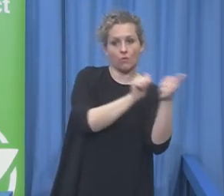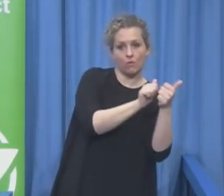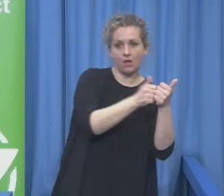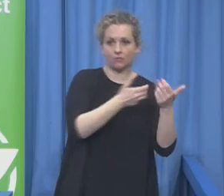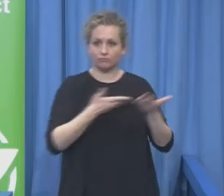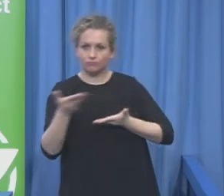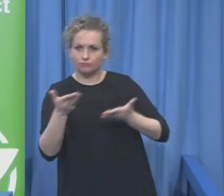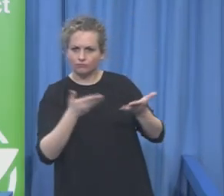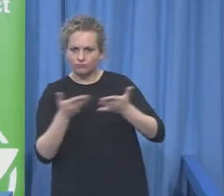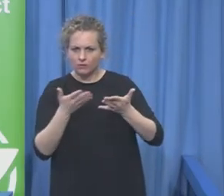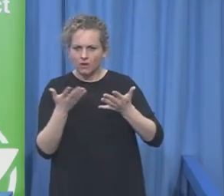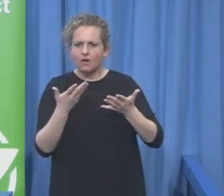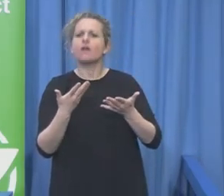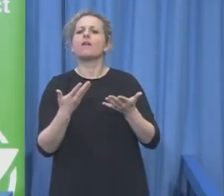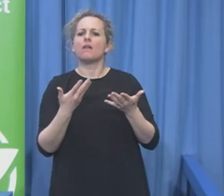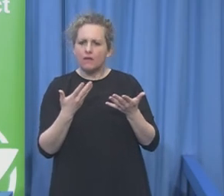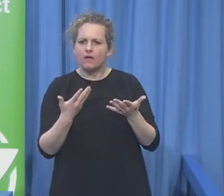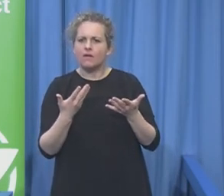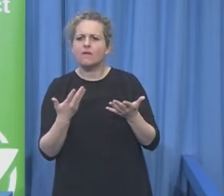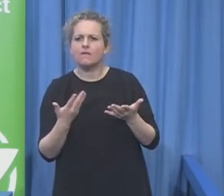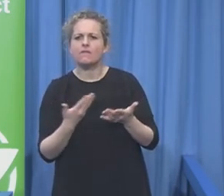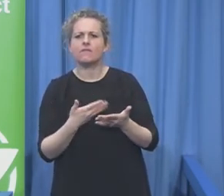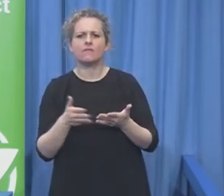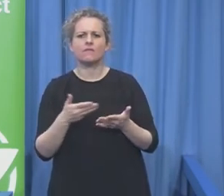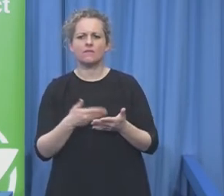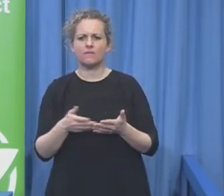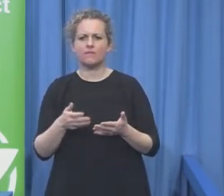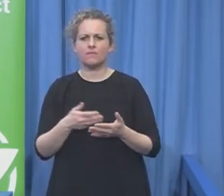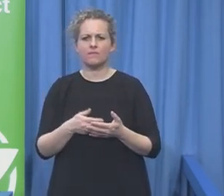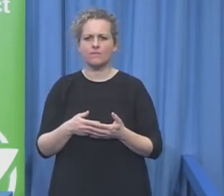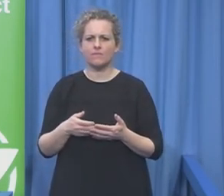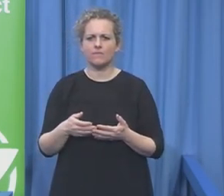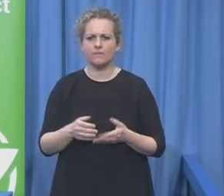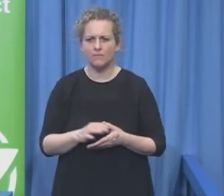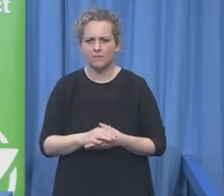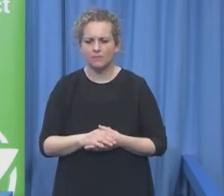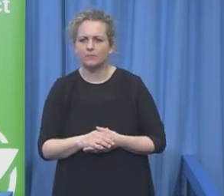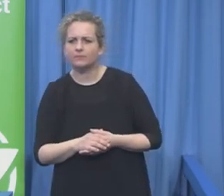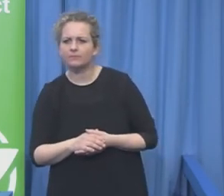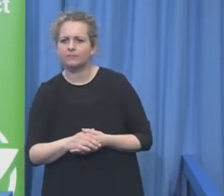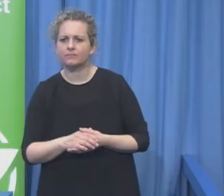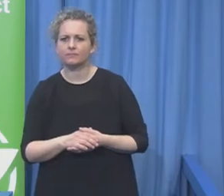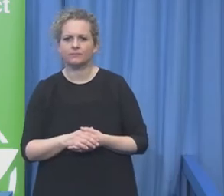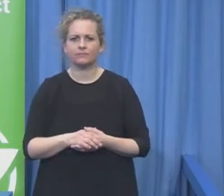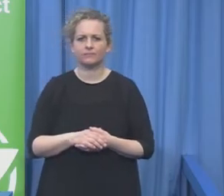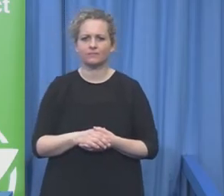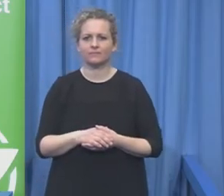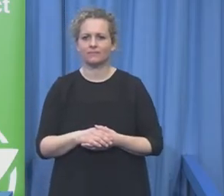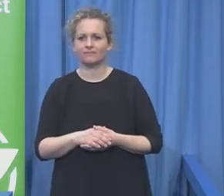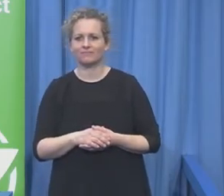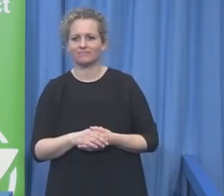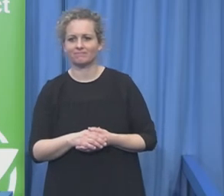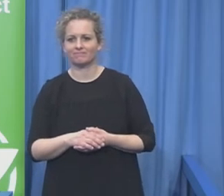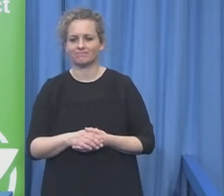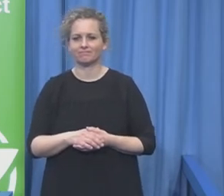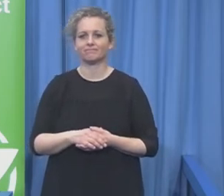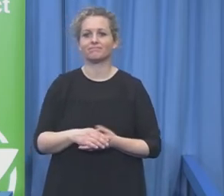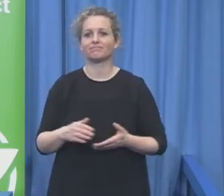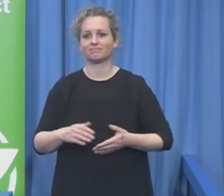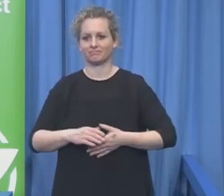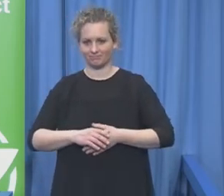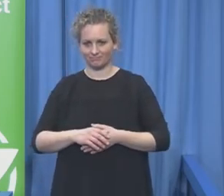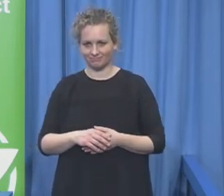can we build their capabilities so they can own and take up the model? But we are now finding our lessons that it's not easy to